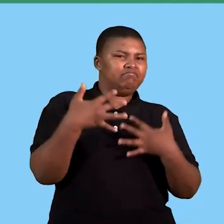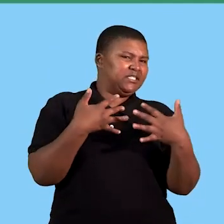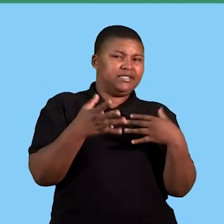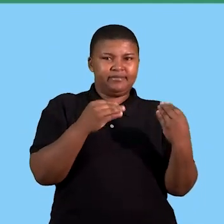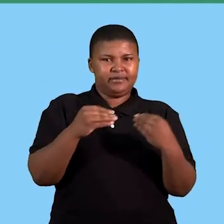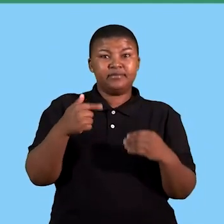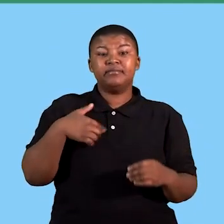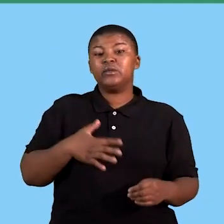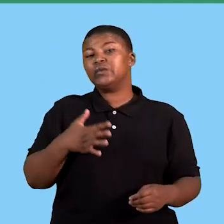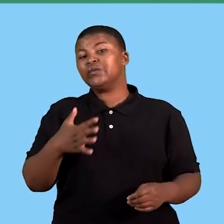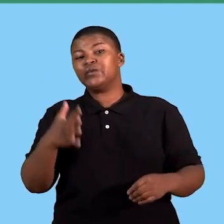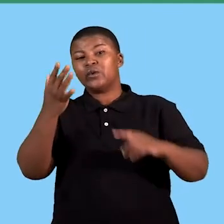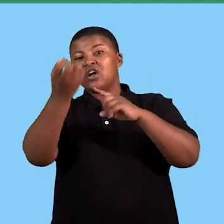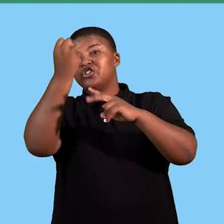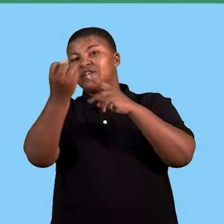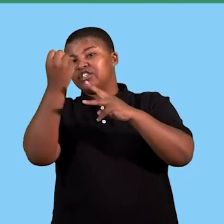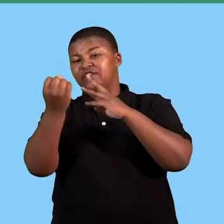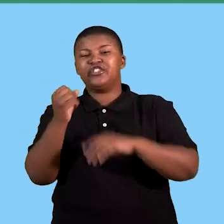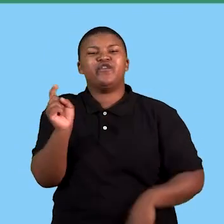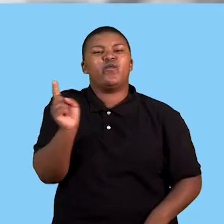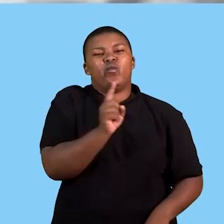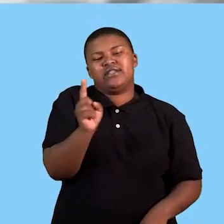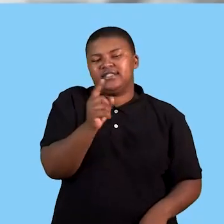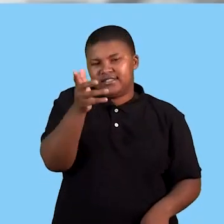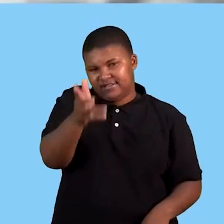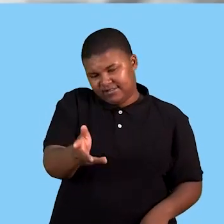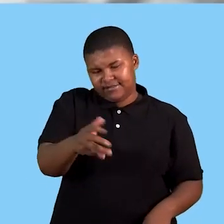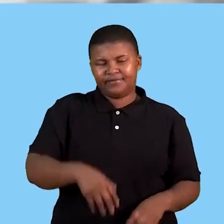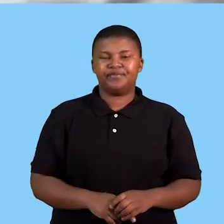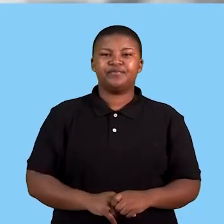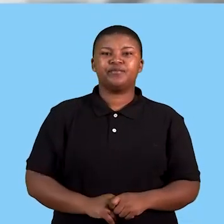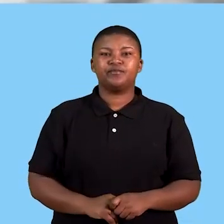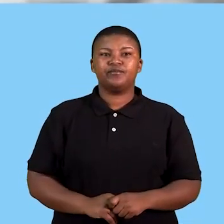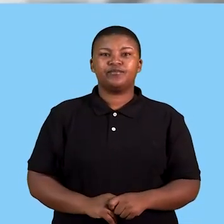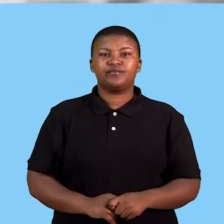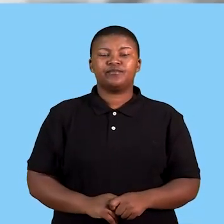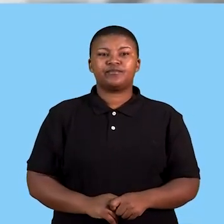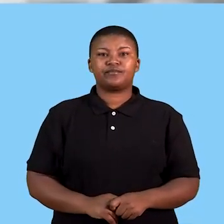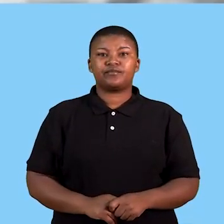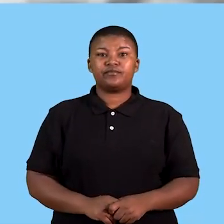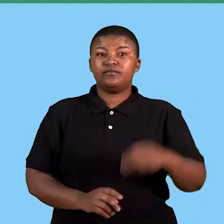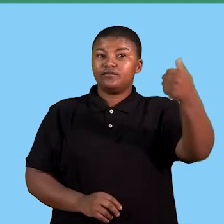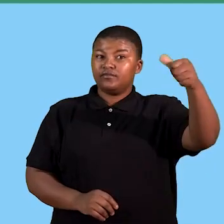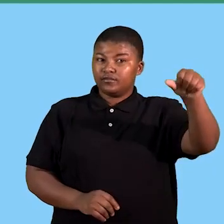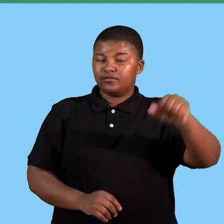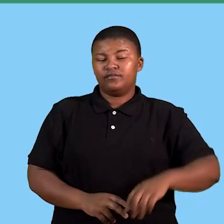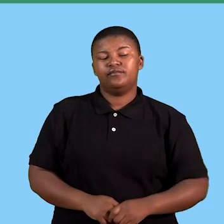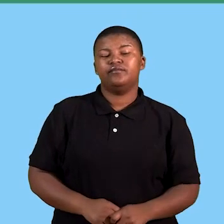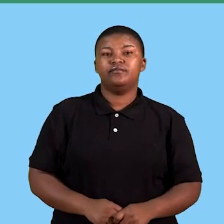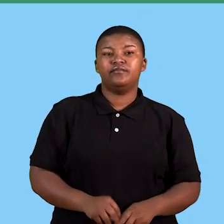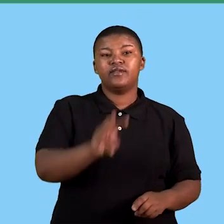our business to achieve and stand for morally in the society and community. Our second concept,